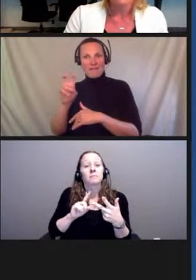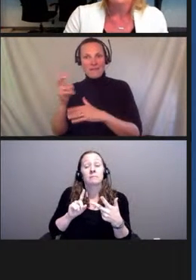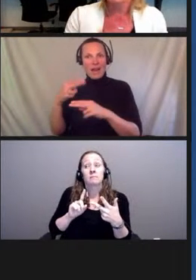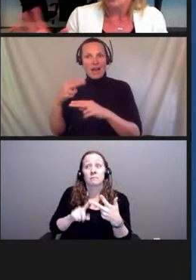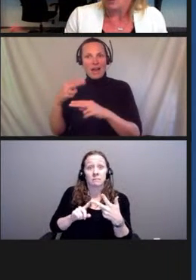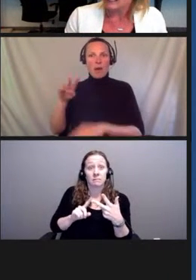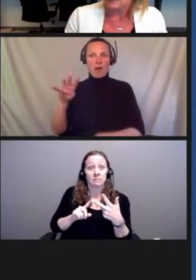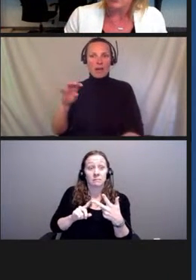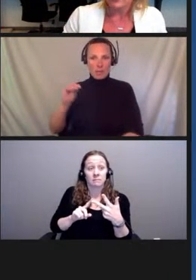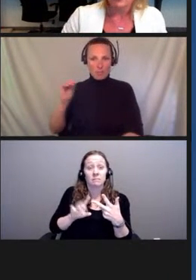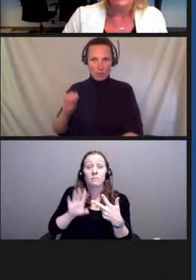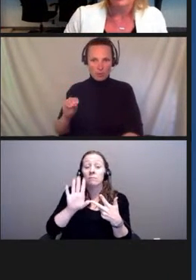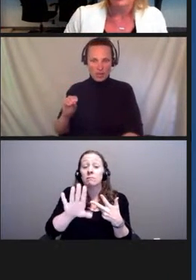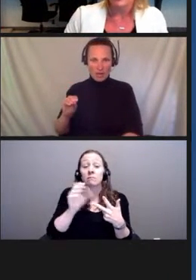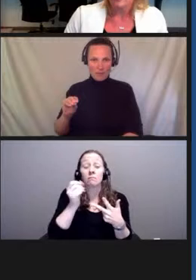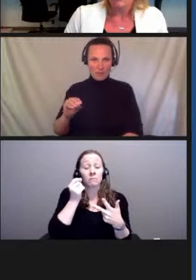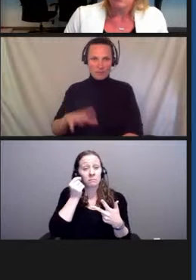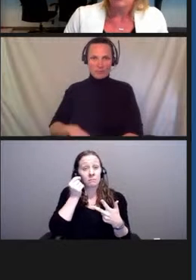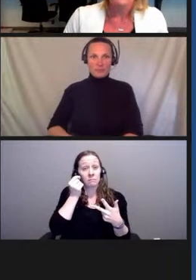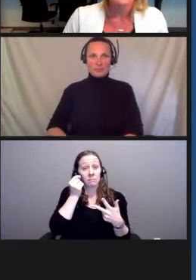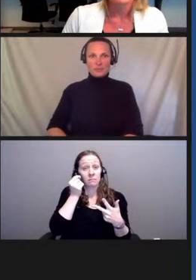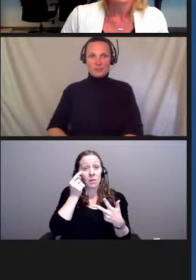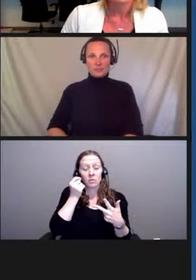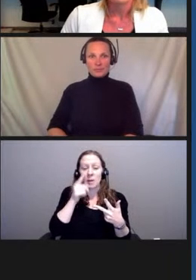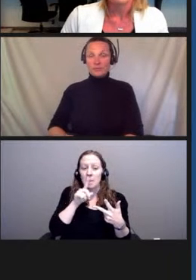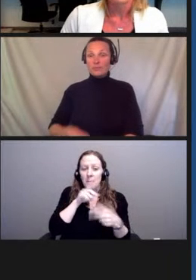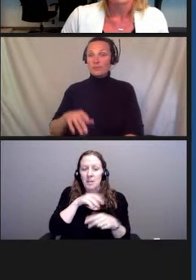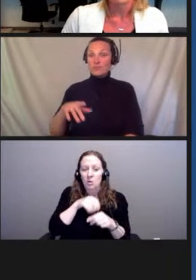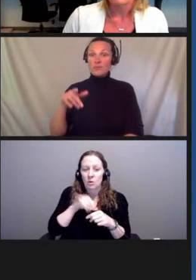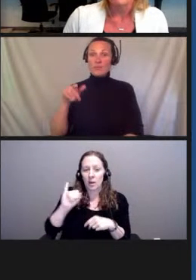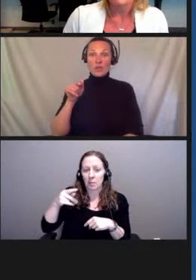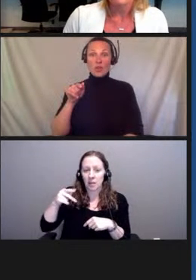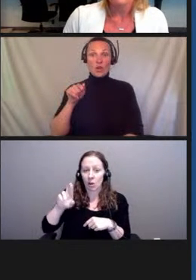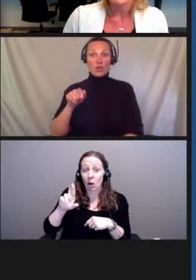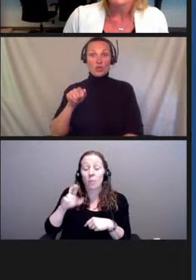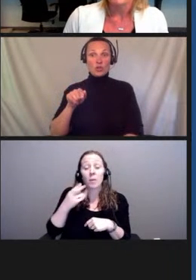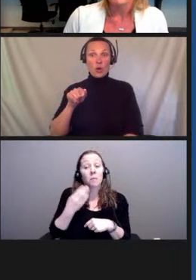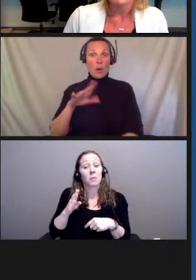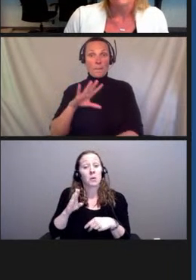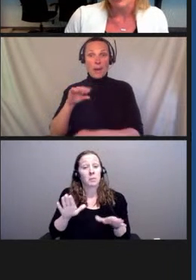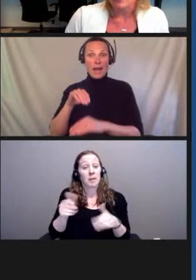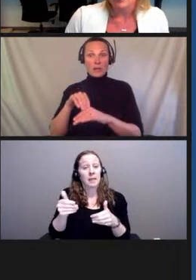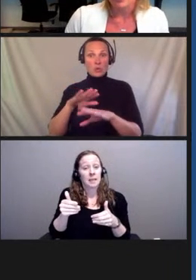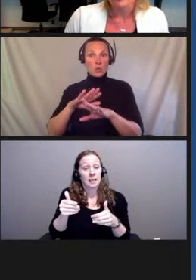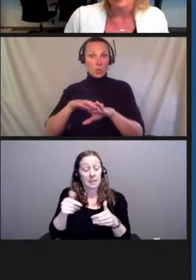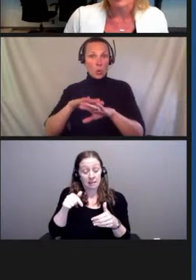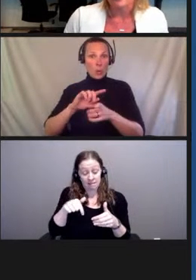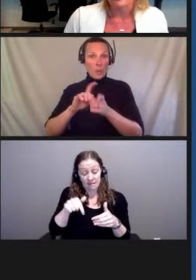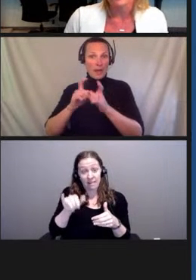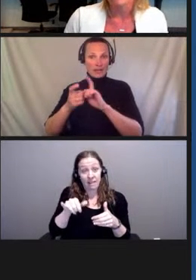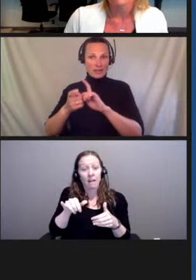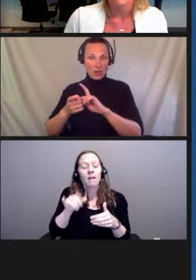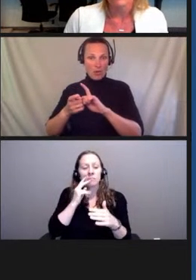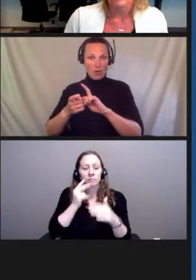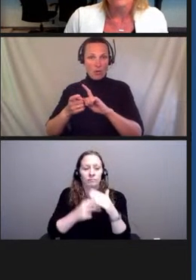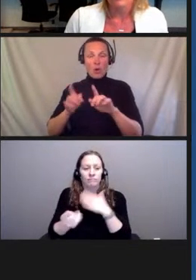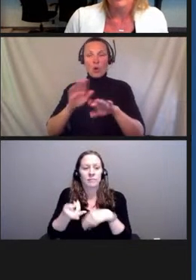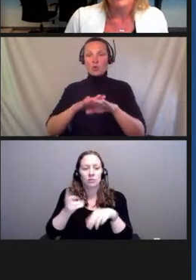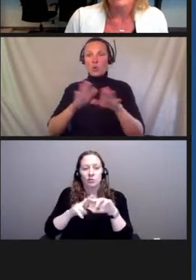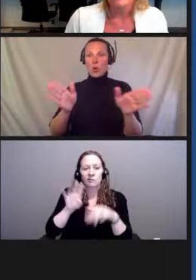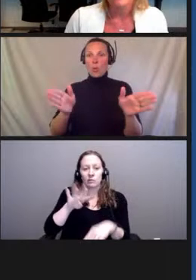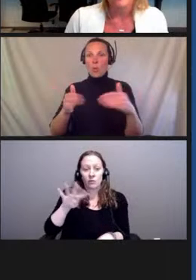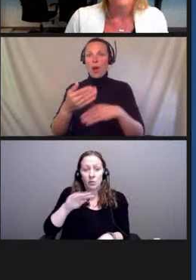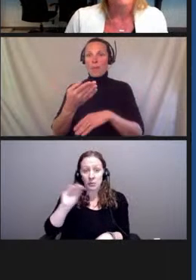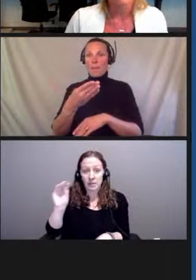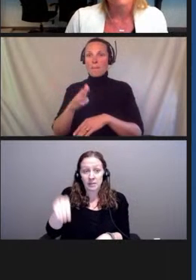status quo, not considering the transition to IPR, the amount of blue bin material is projected to increase by